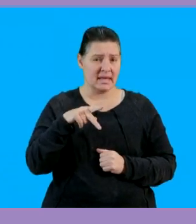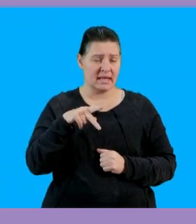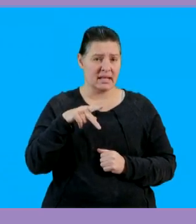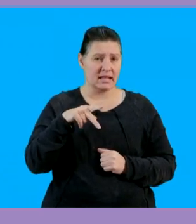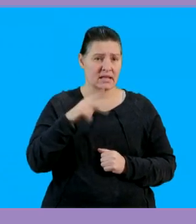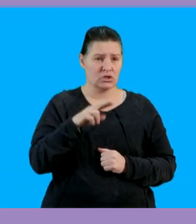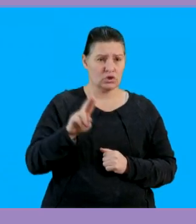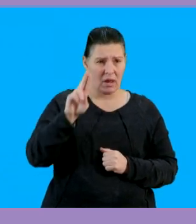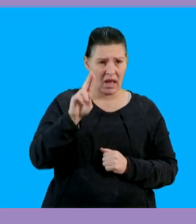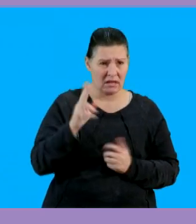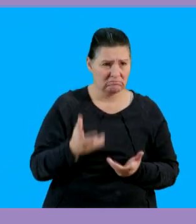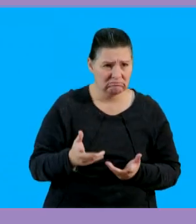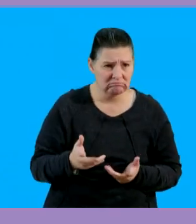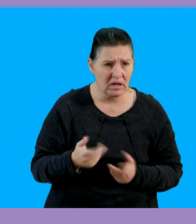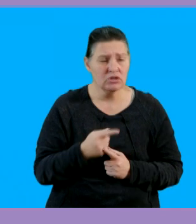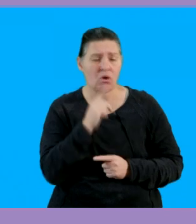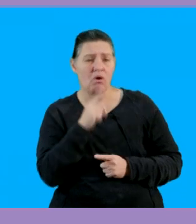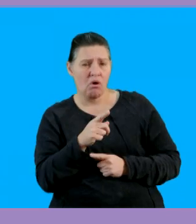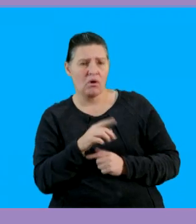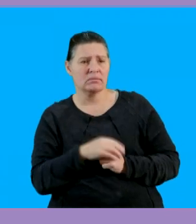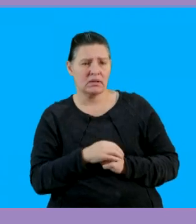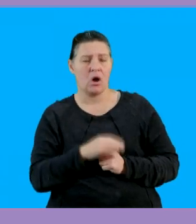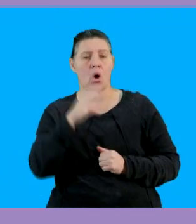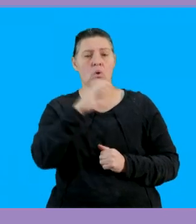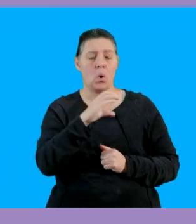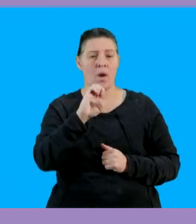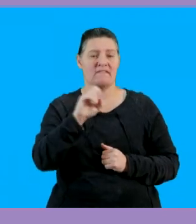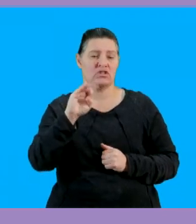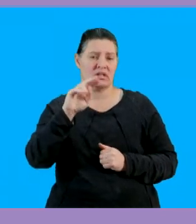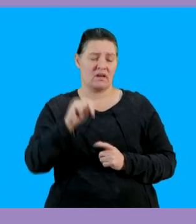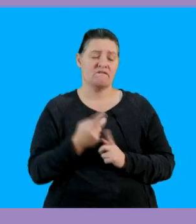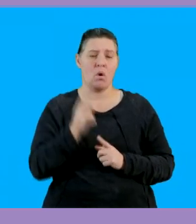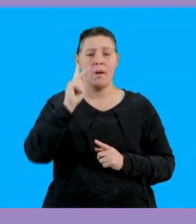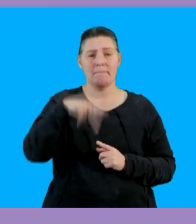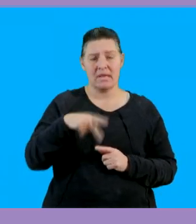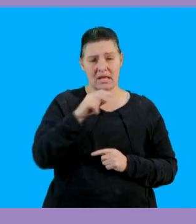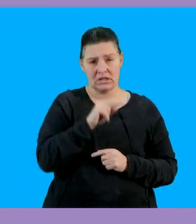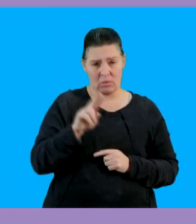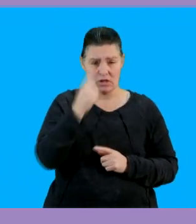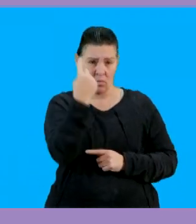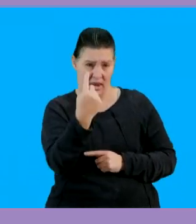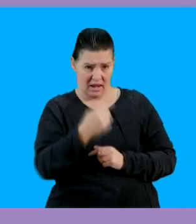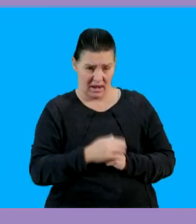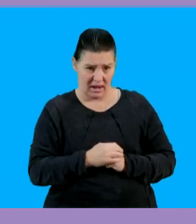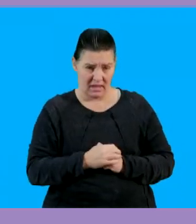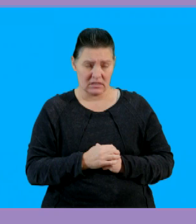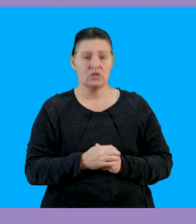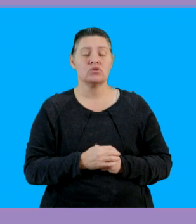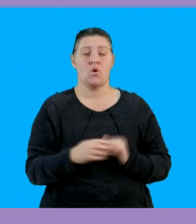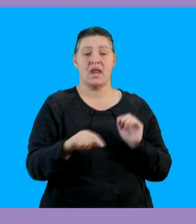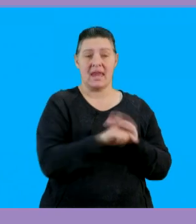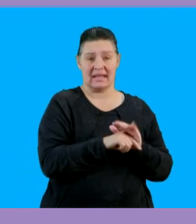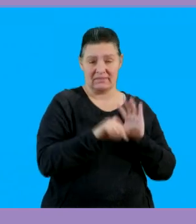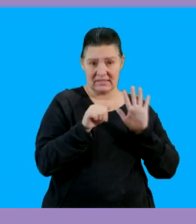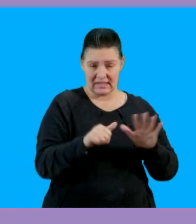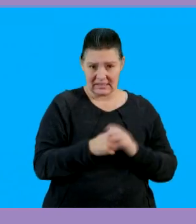only one p squared. So the integer there, or the coefficient for that p squared, is a 1. So we are going to multiply